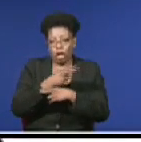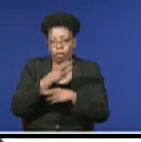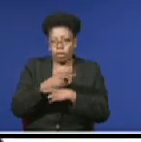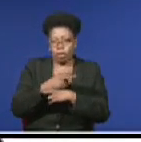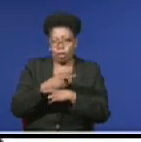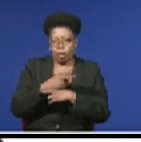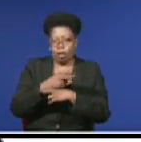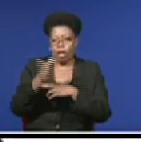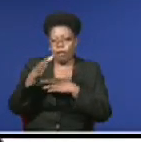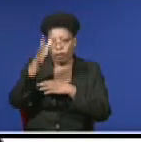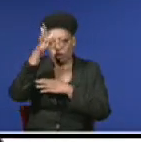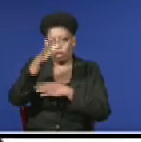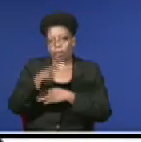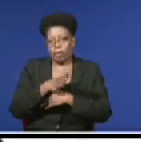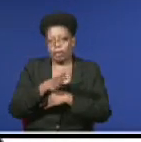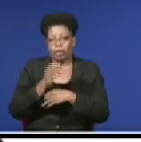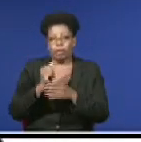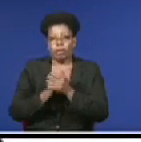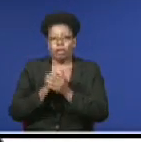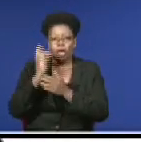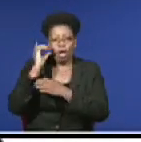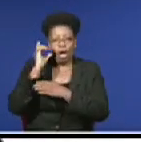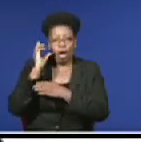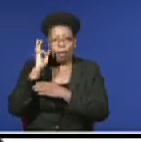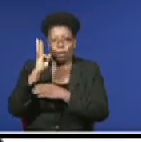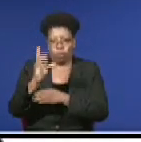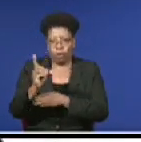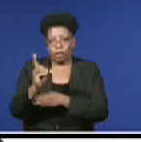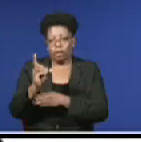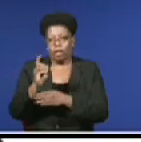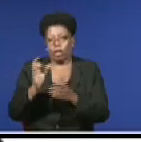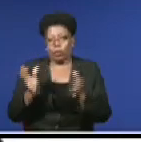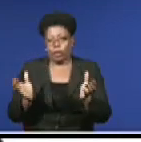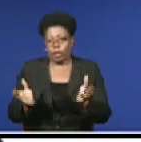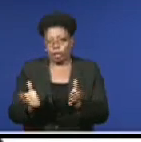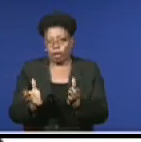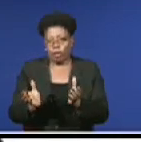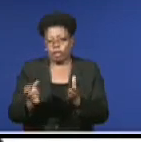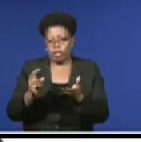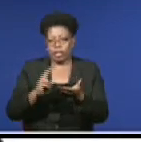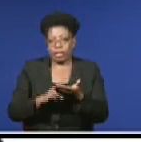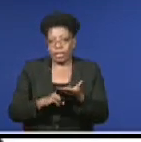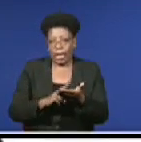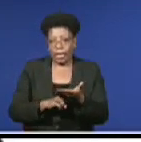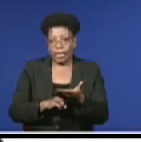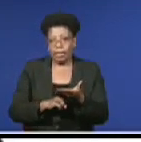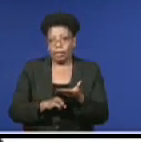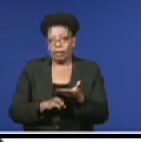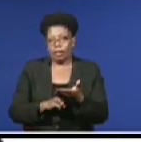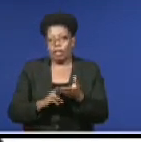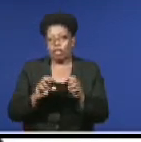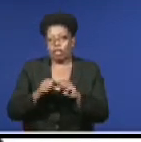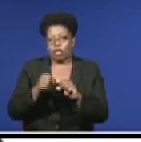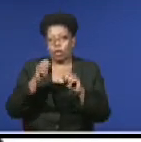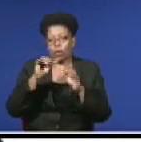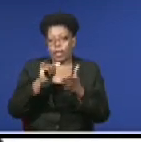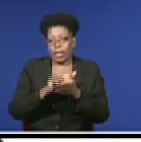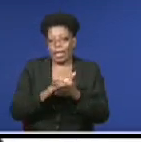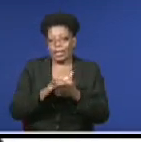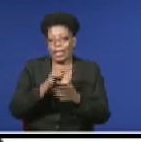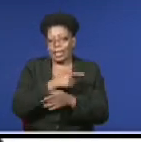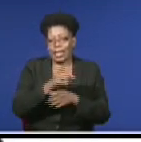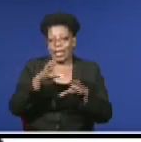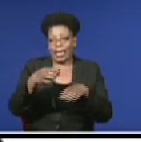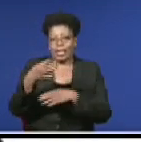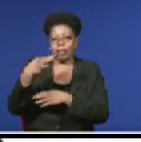fishermen, would have urged signing the agreement so that they could